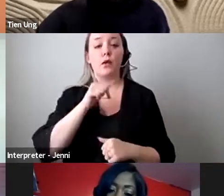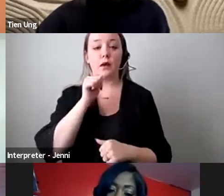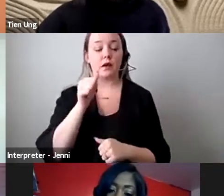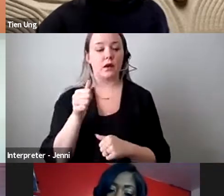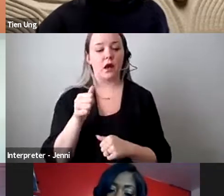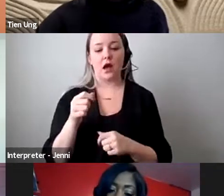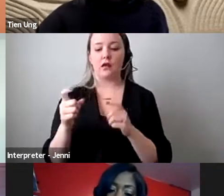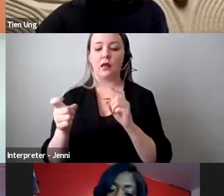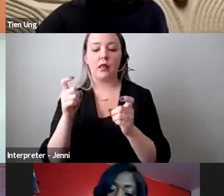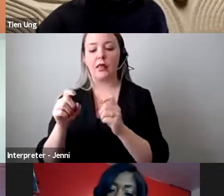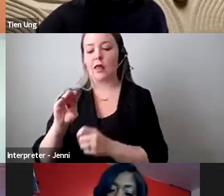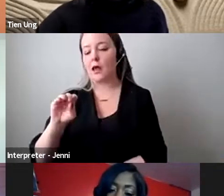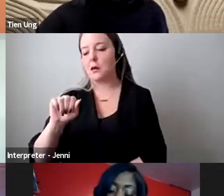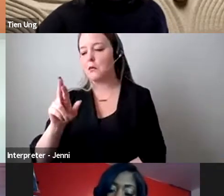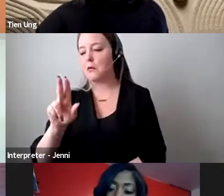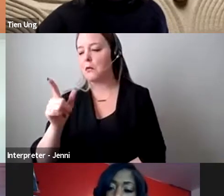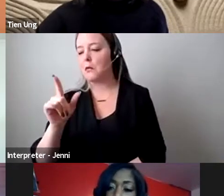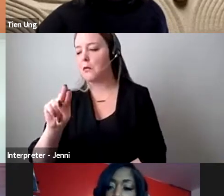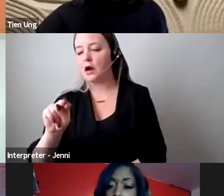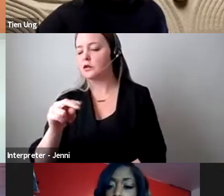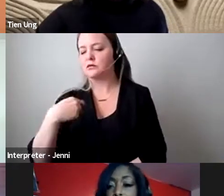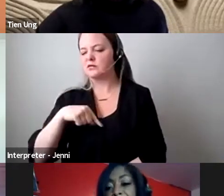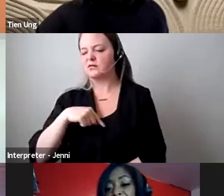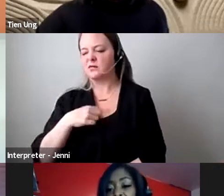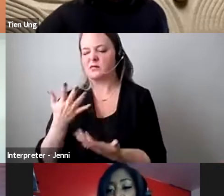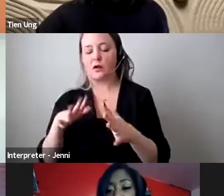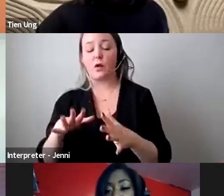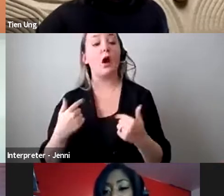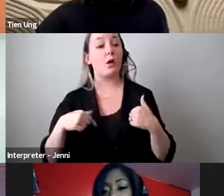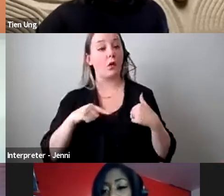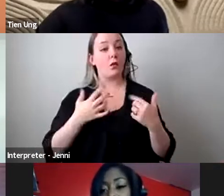margins. This is about bold, transformational change,